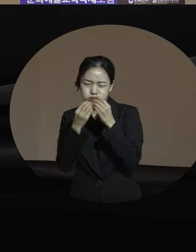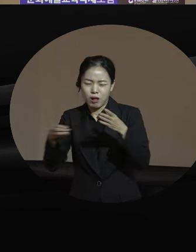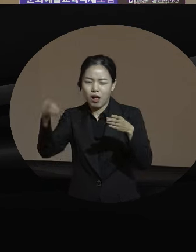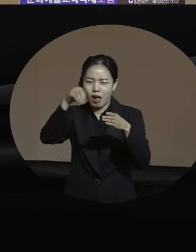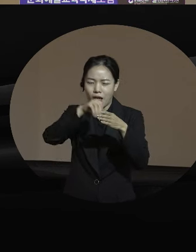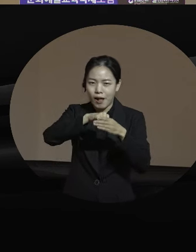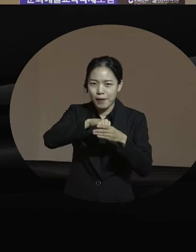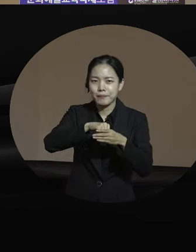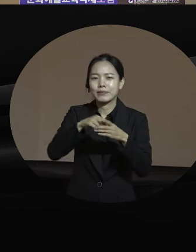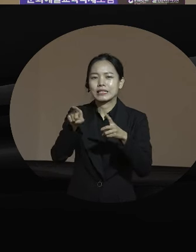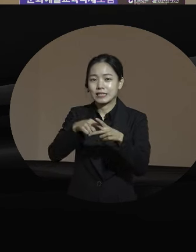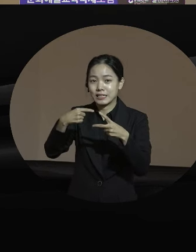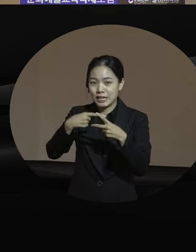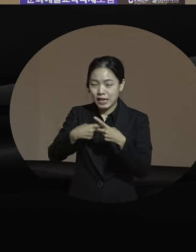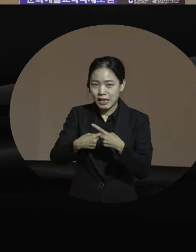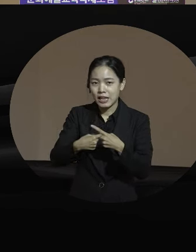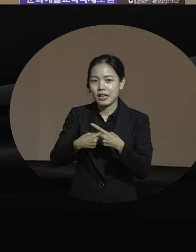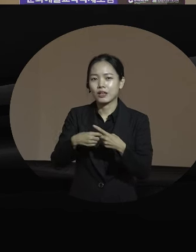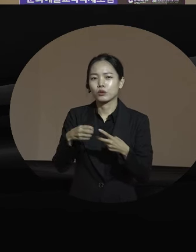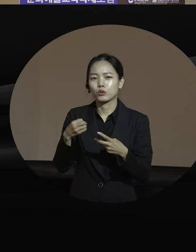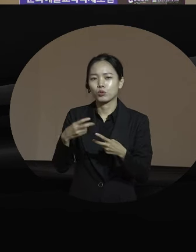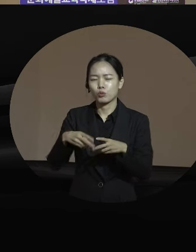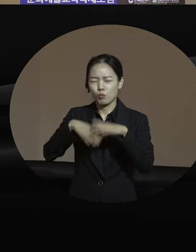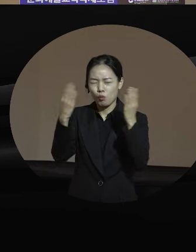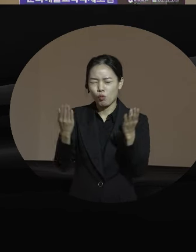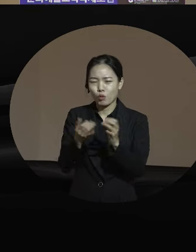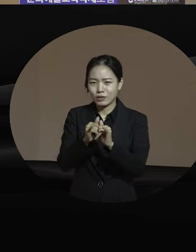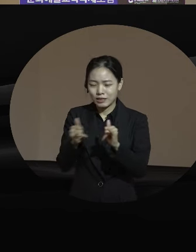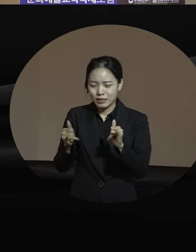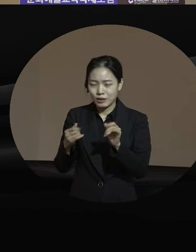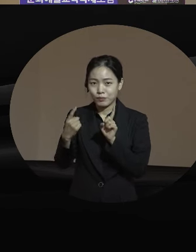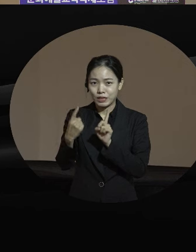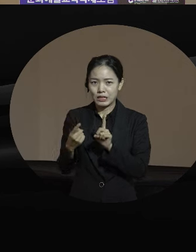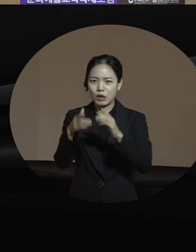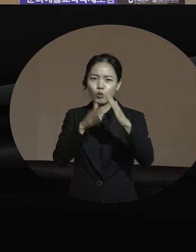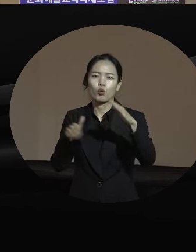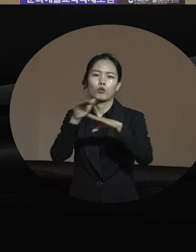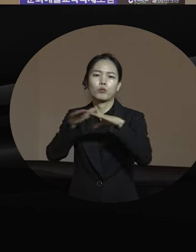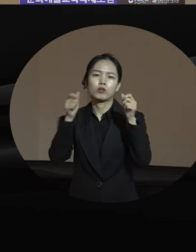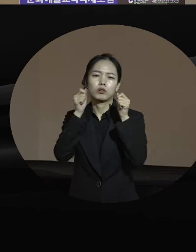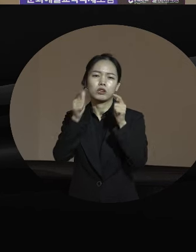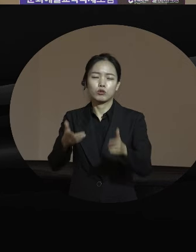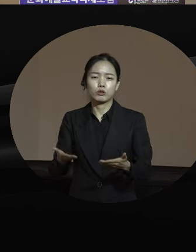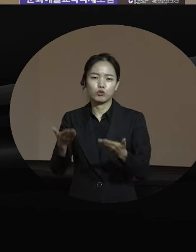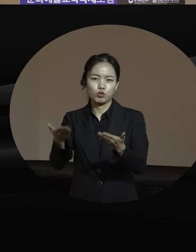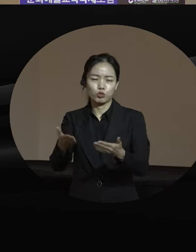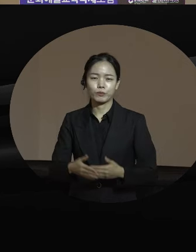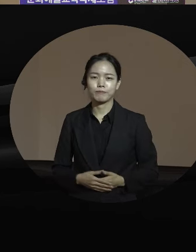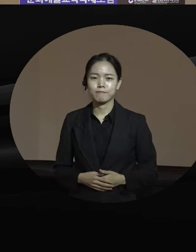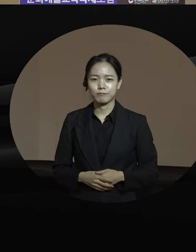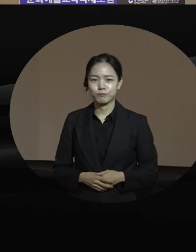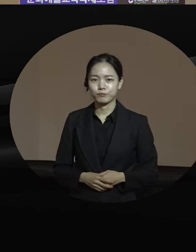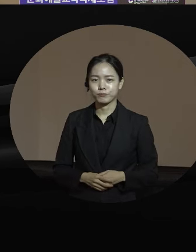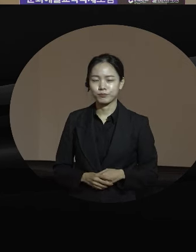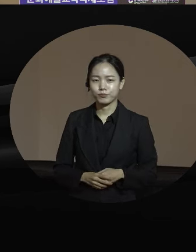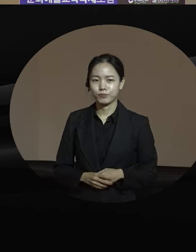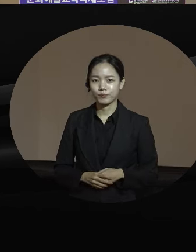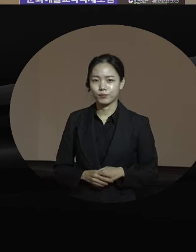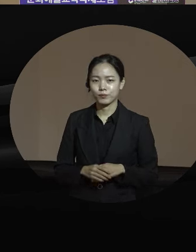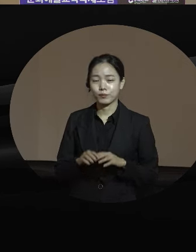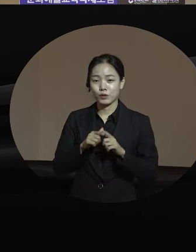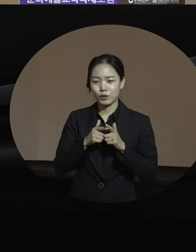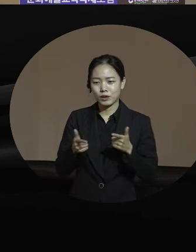all. International collaboration, sharing of best practices, and adopting inclusive policies are